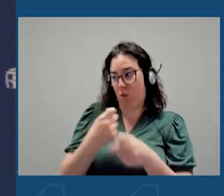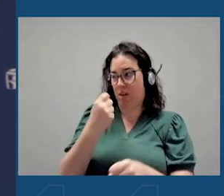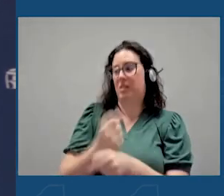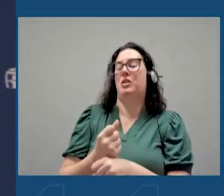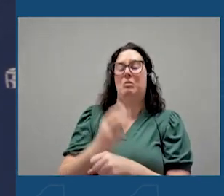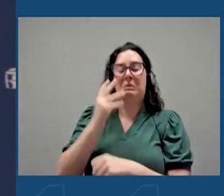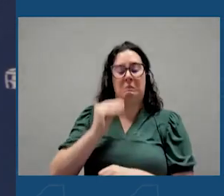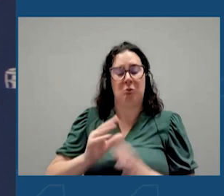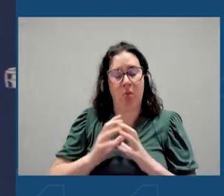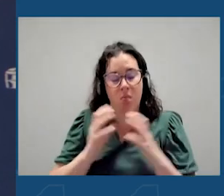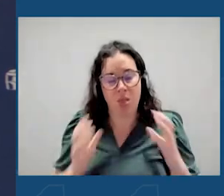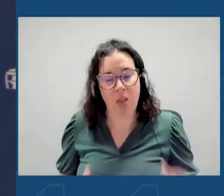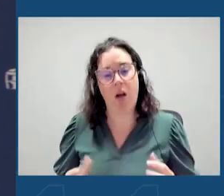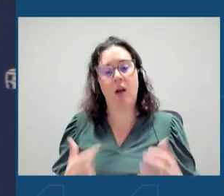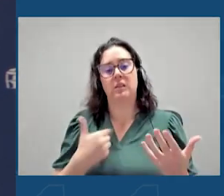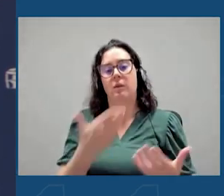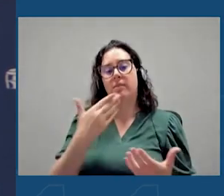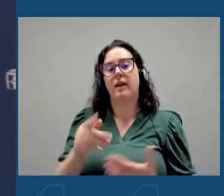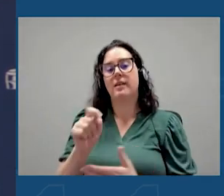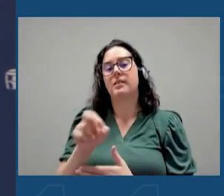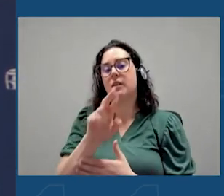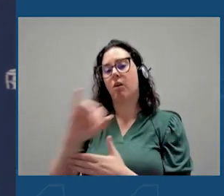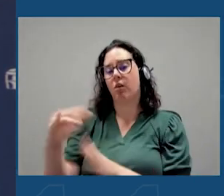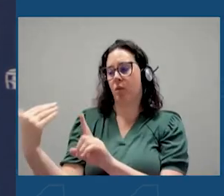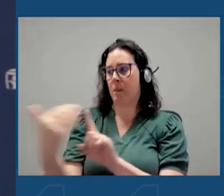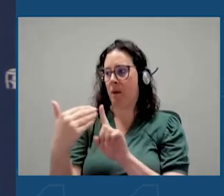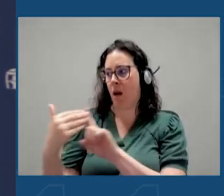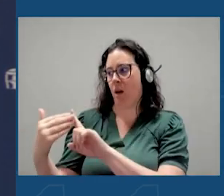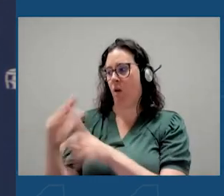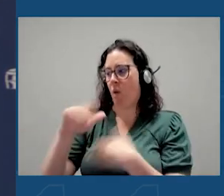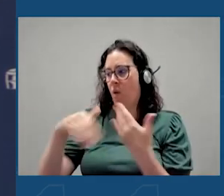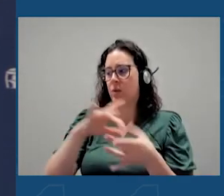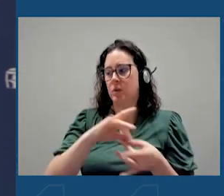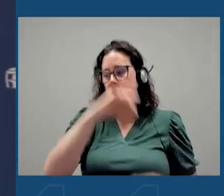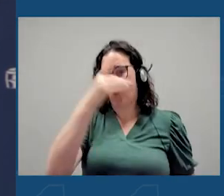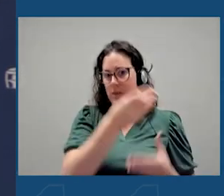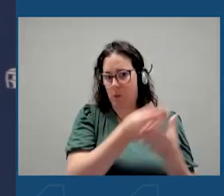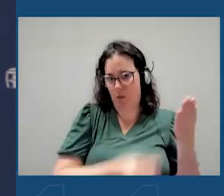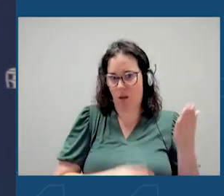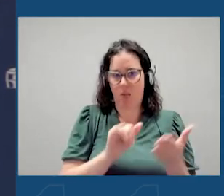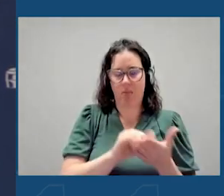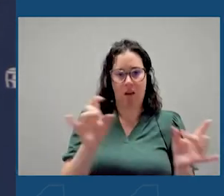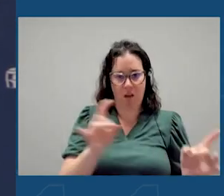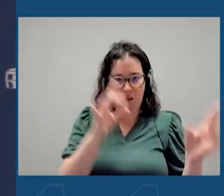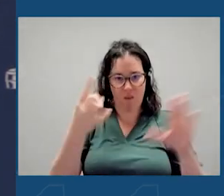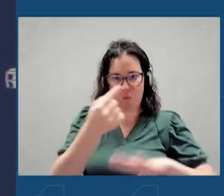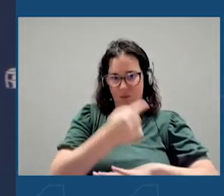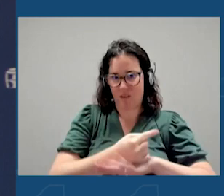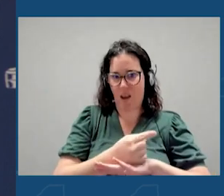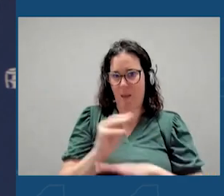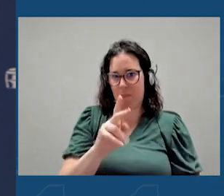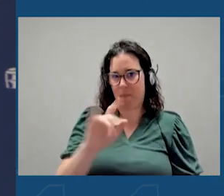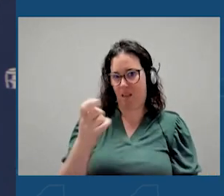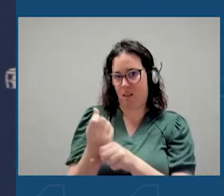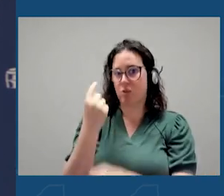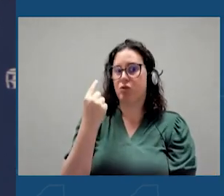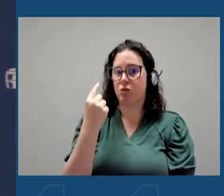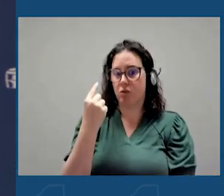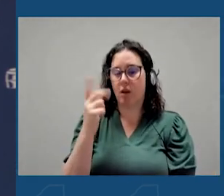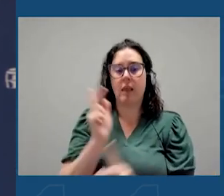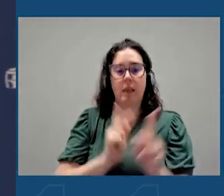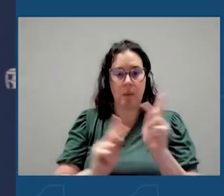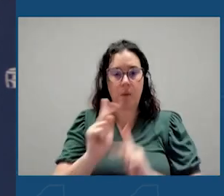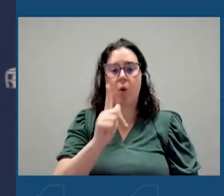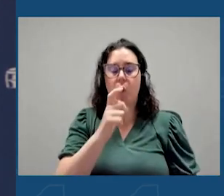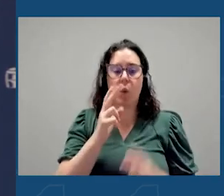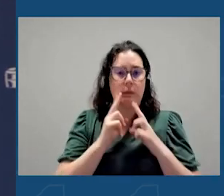thank Terry for reminding us of those souls we lost on that horrific May just a year ago. The individuals who were so innocent,